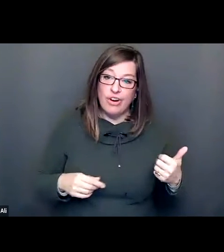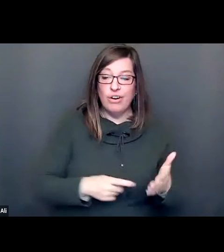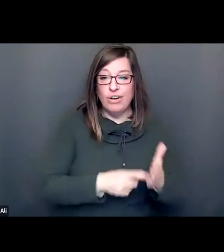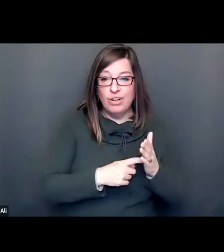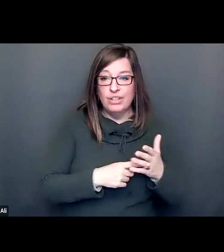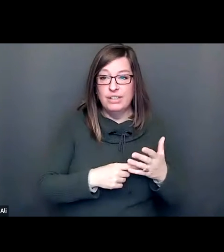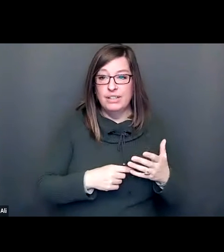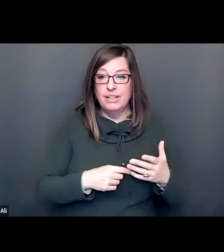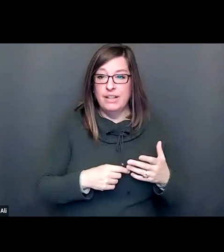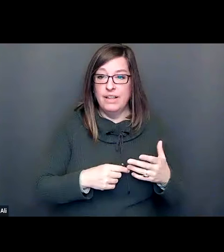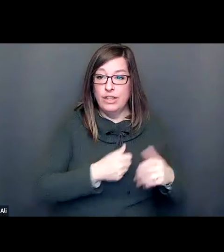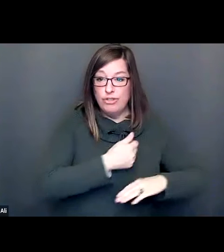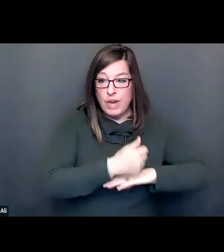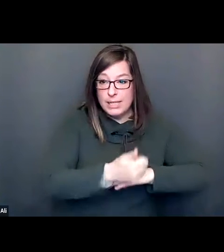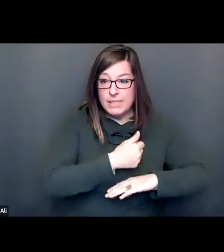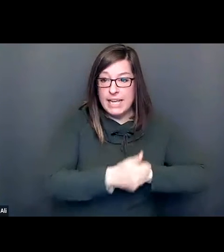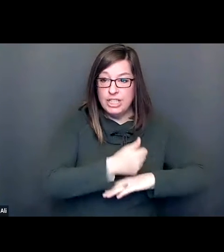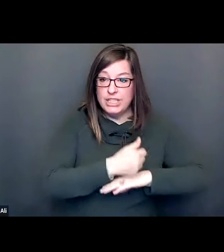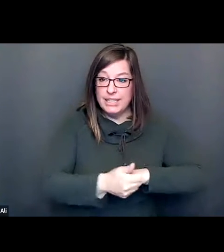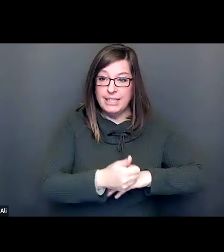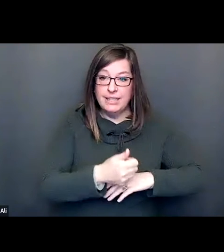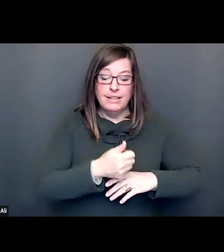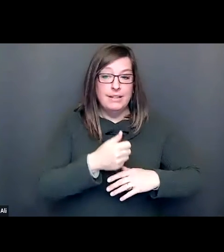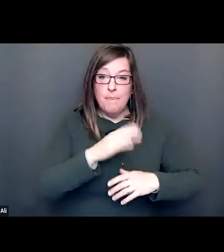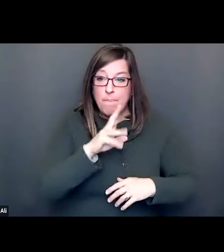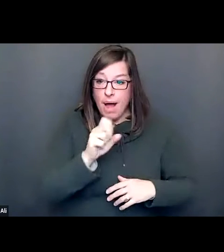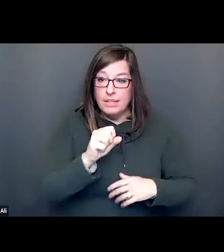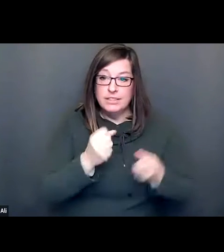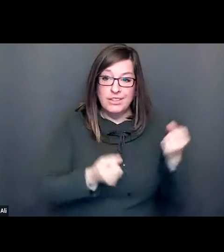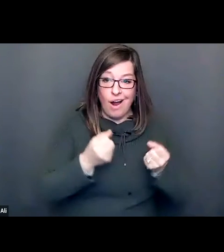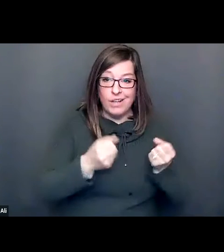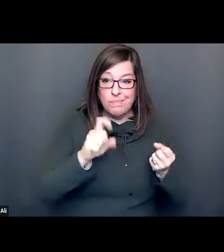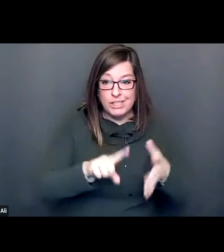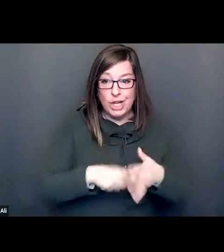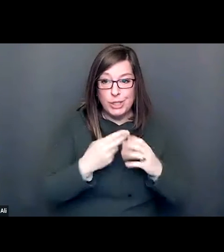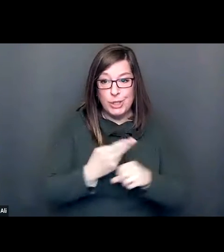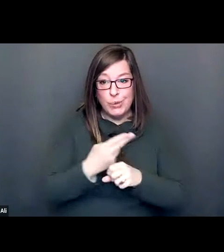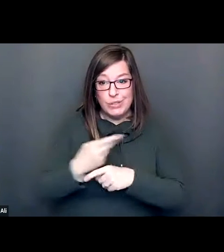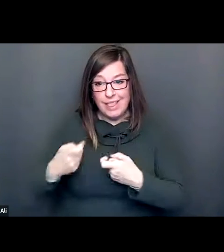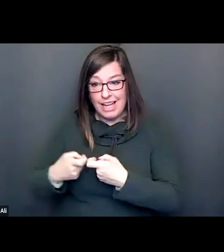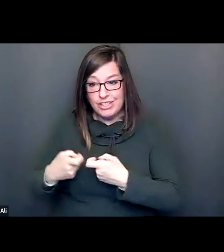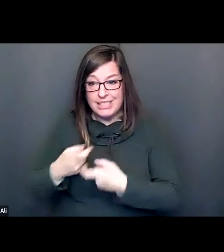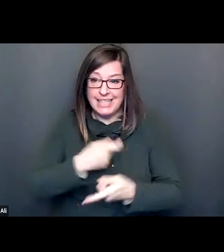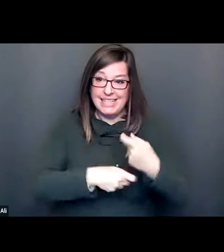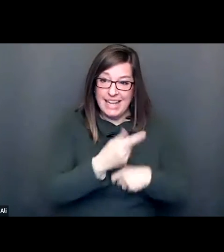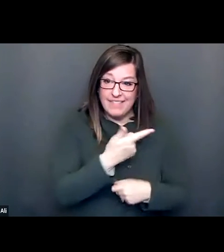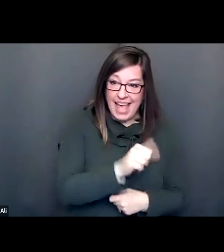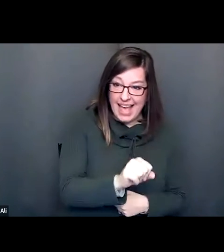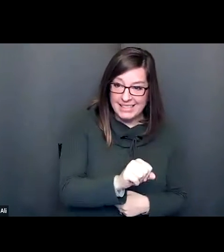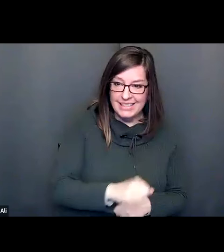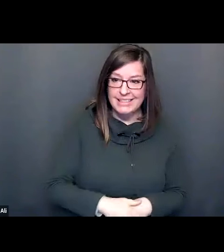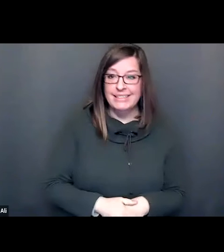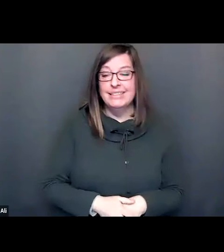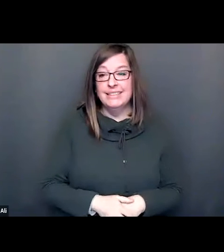electrifying the transportation sector, which is a lot of individuals, and getting gas out